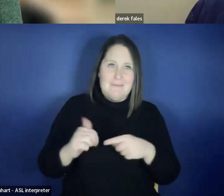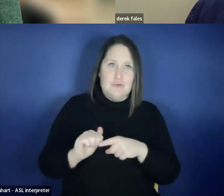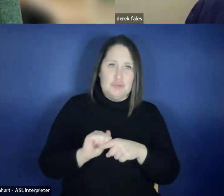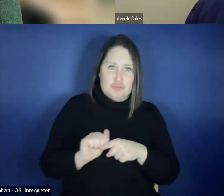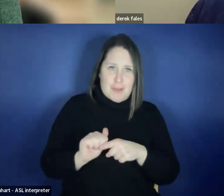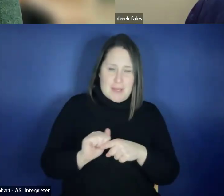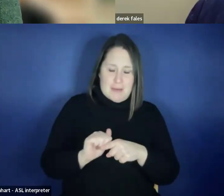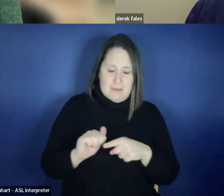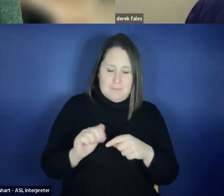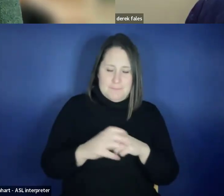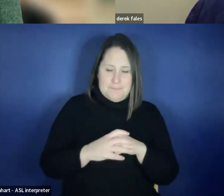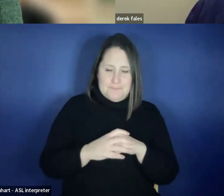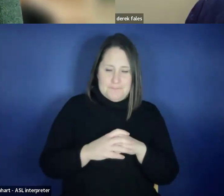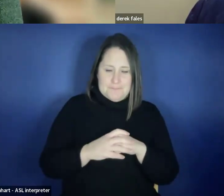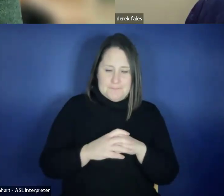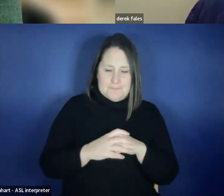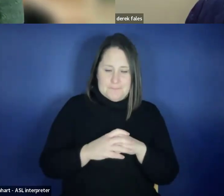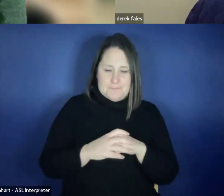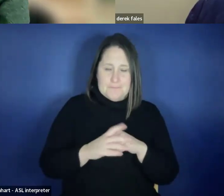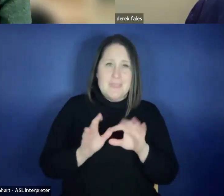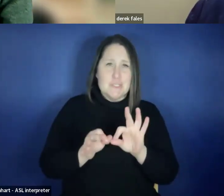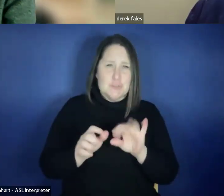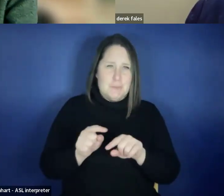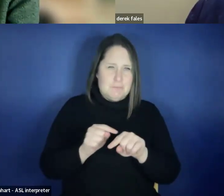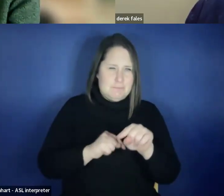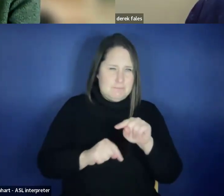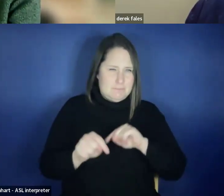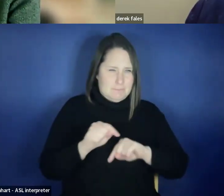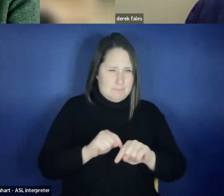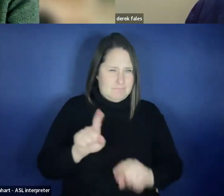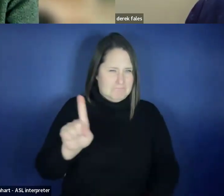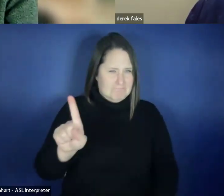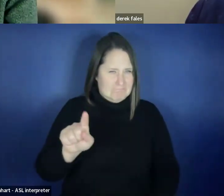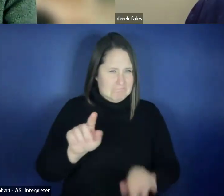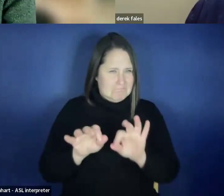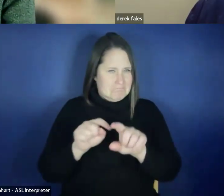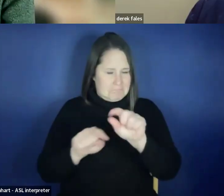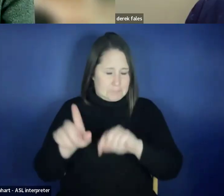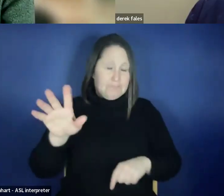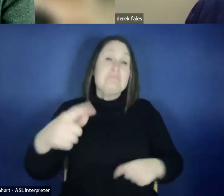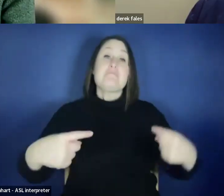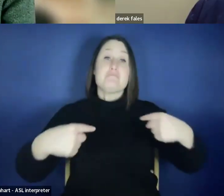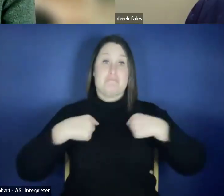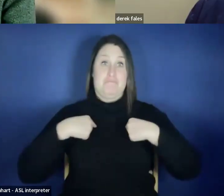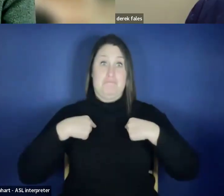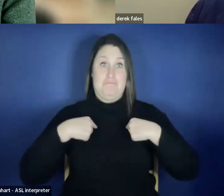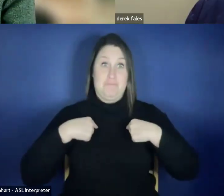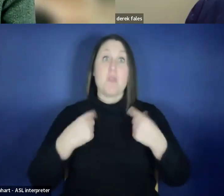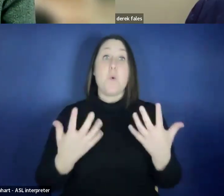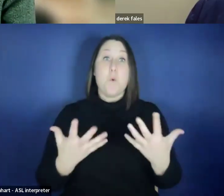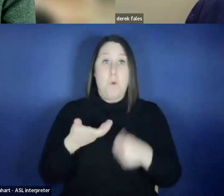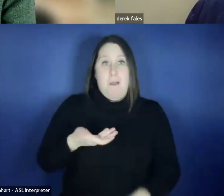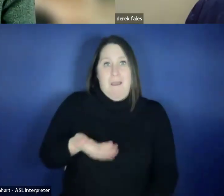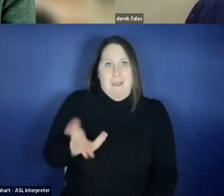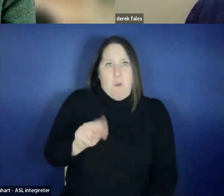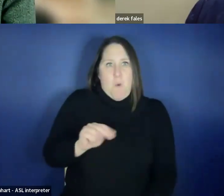many of the services that are self-directed. Employment is the one where you're going to need to hire somebody that already